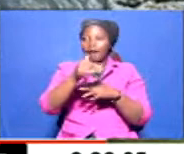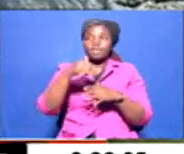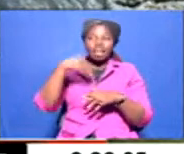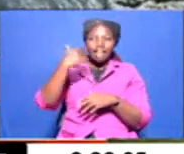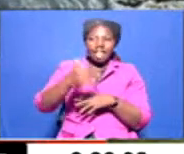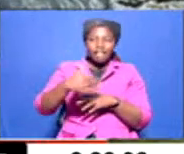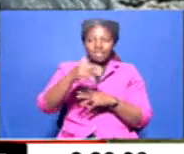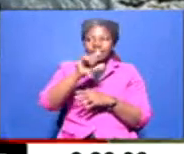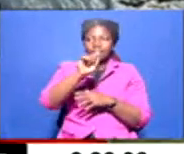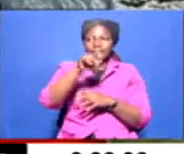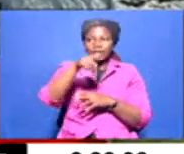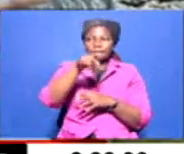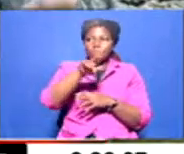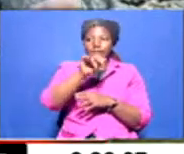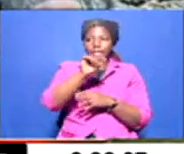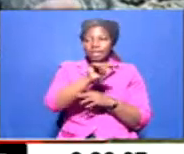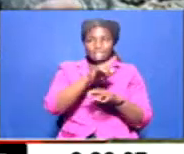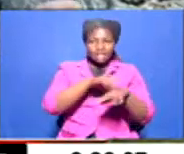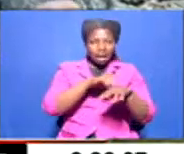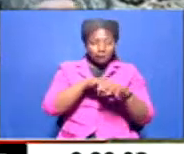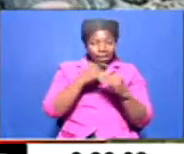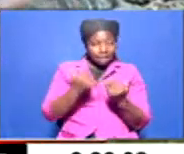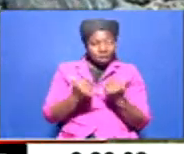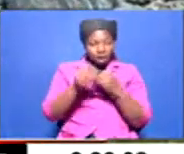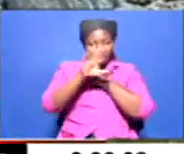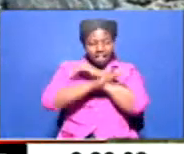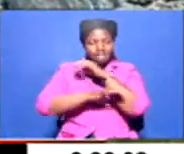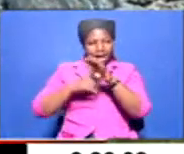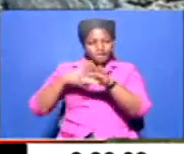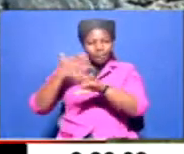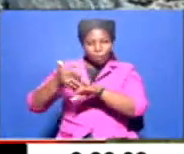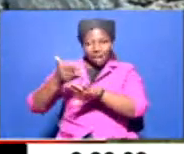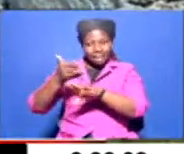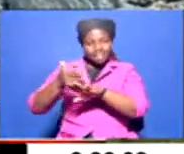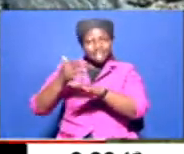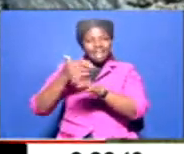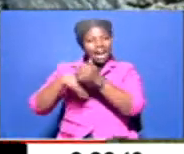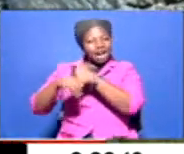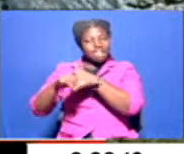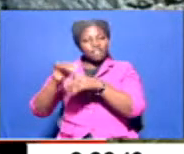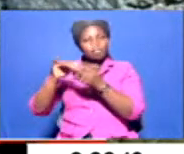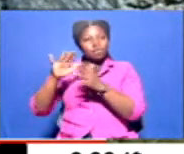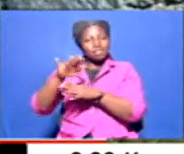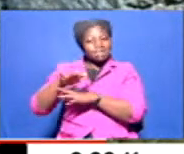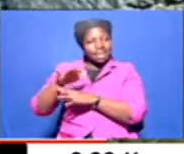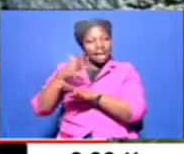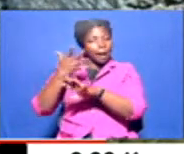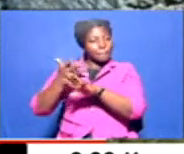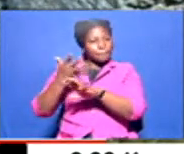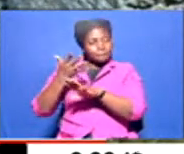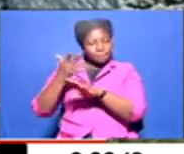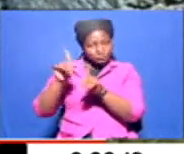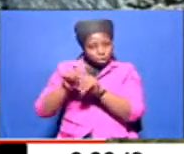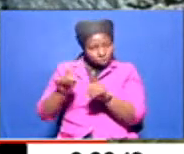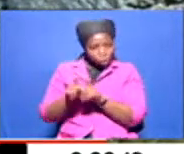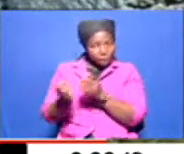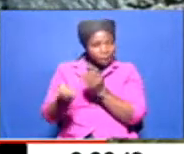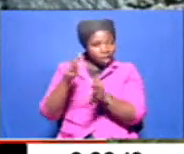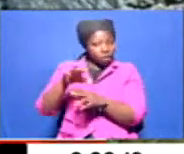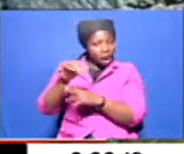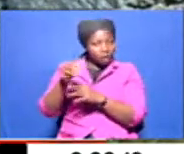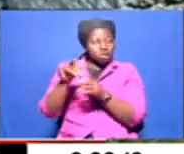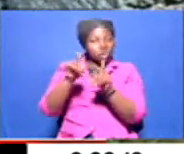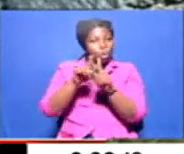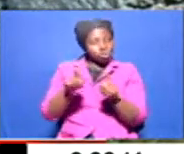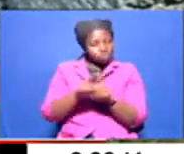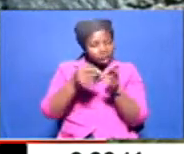now, the country is experiencing wet activities over most areas, and Baringo County is not spared. So what is happening right